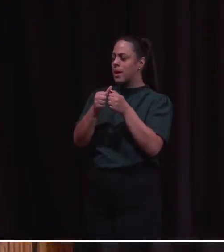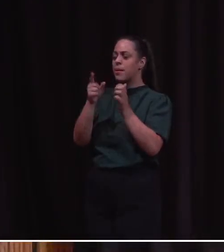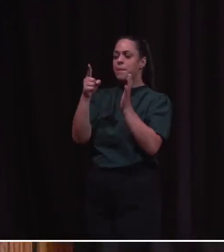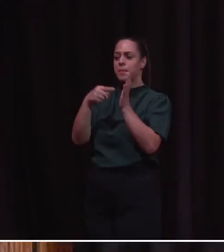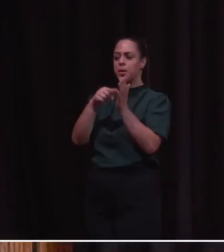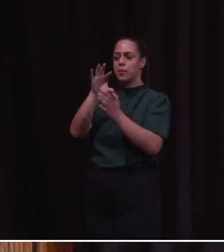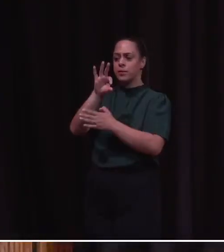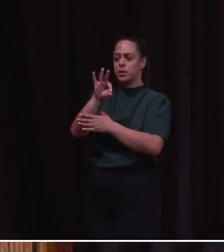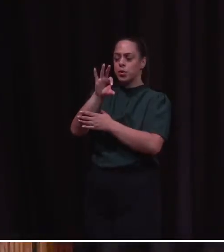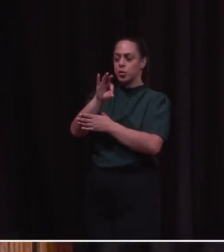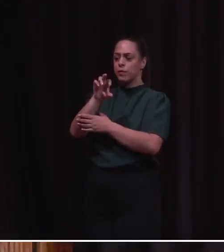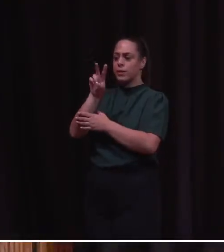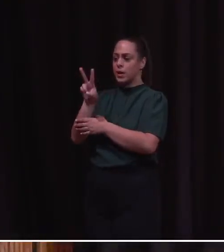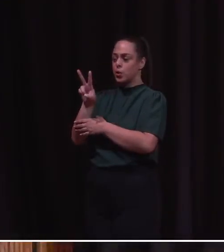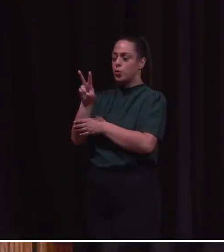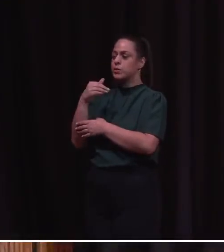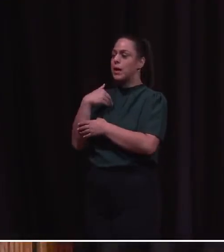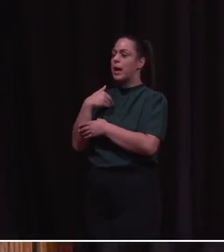Caribbean.